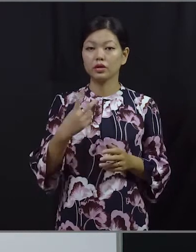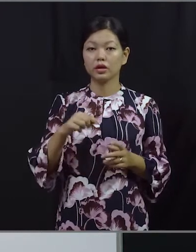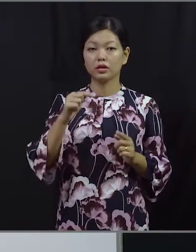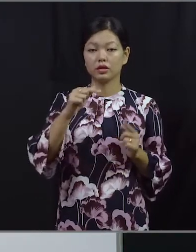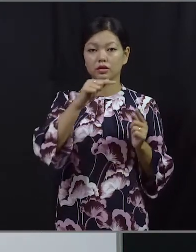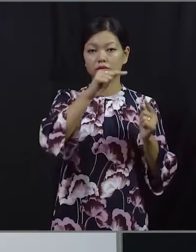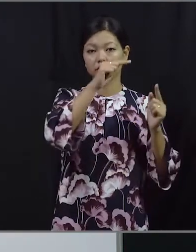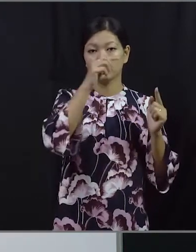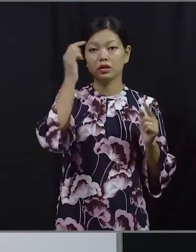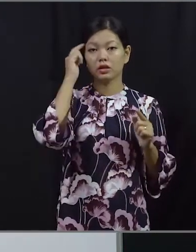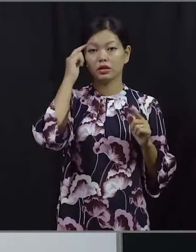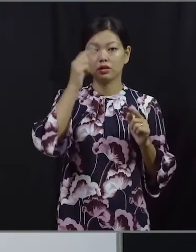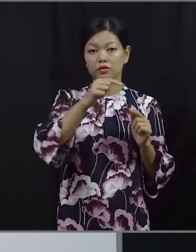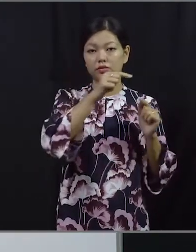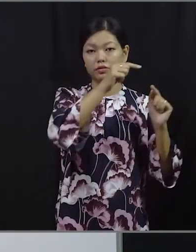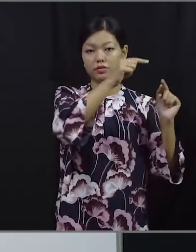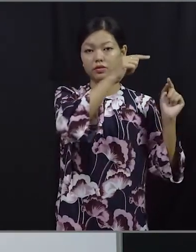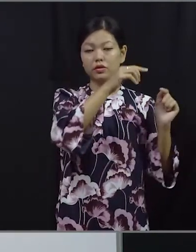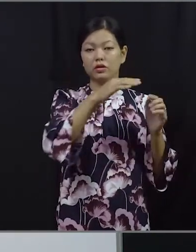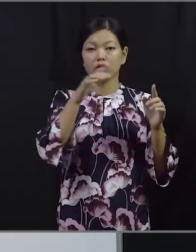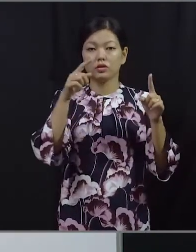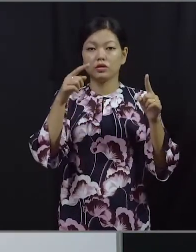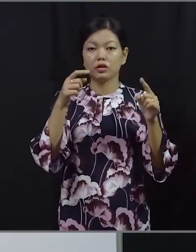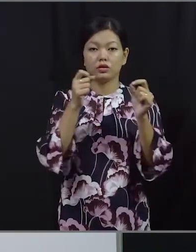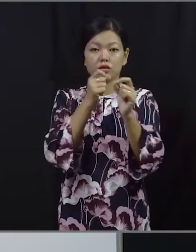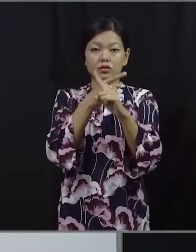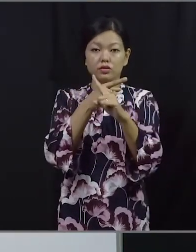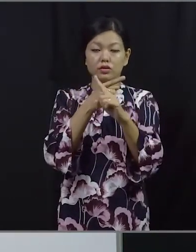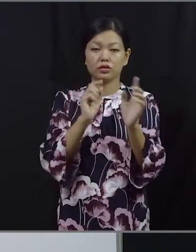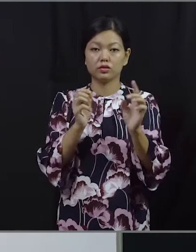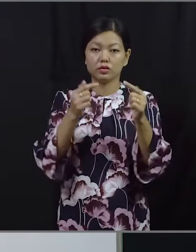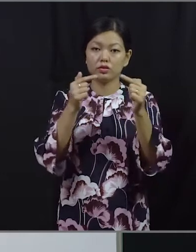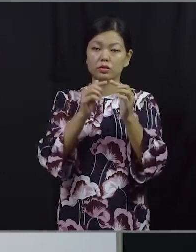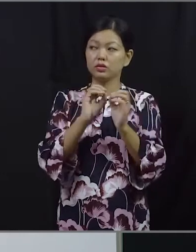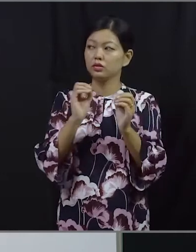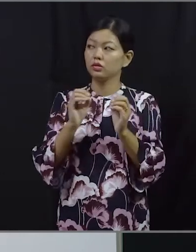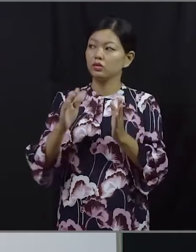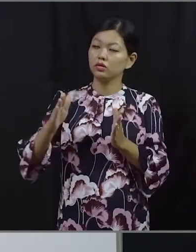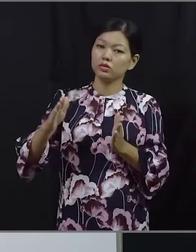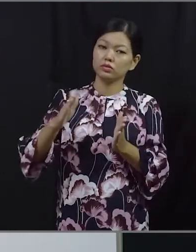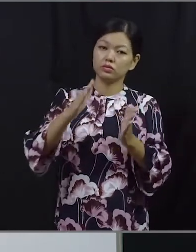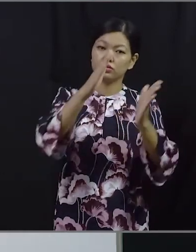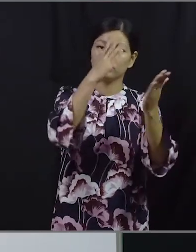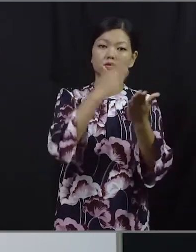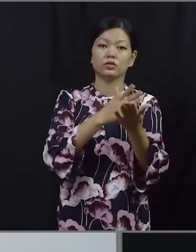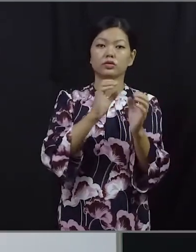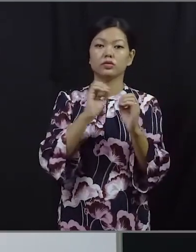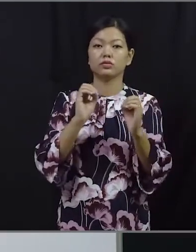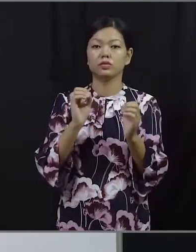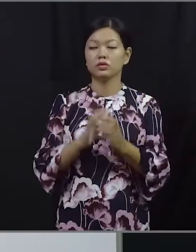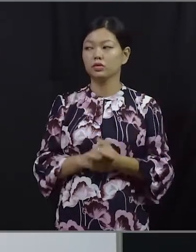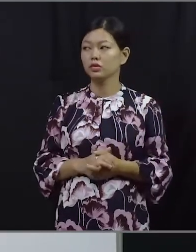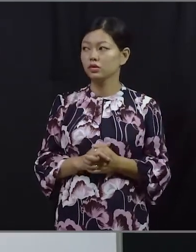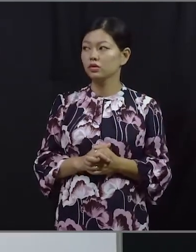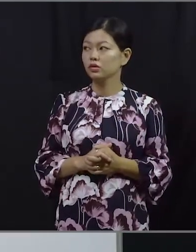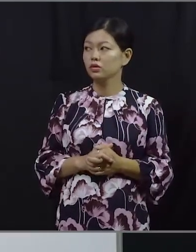the image will form somewhere infinity. So here I'll write from infinity, because ray will going to infinity. Okay, so